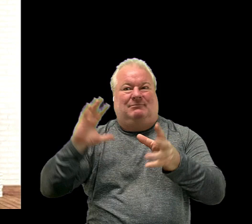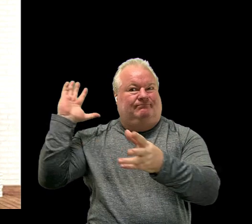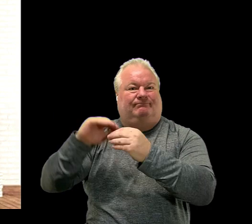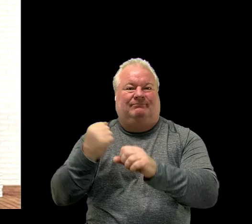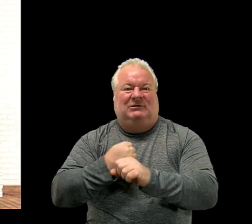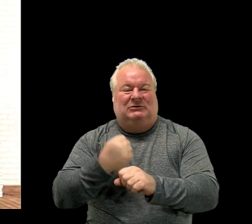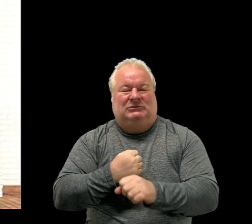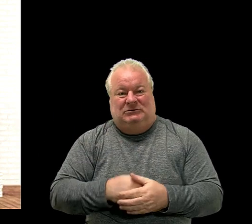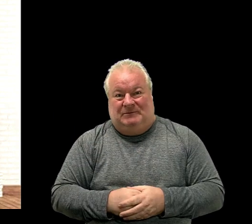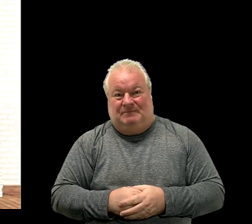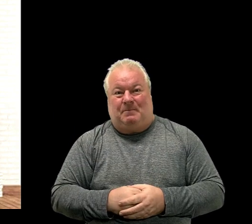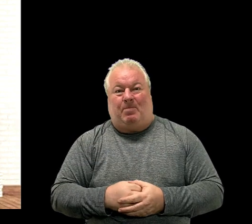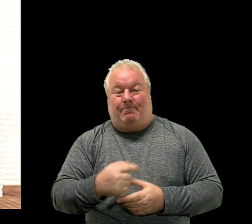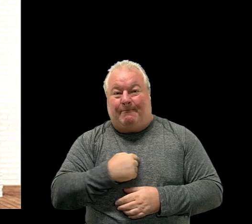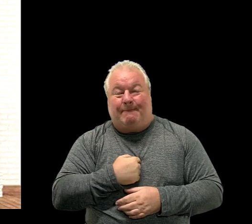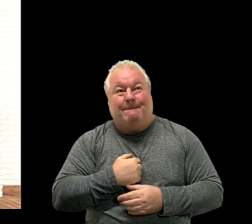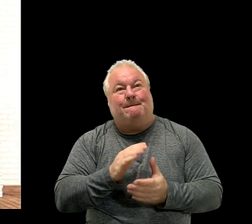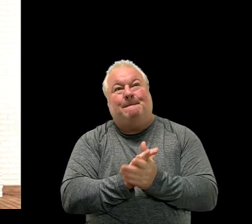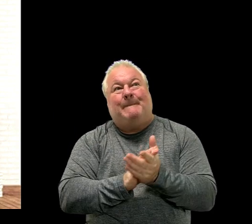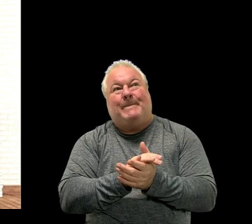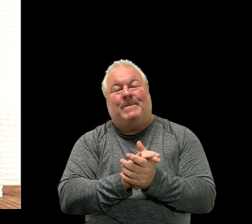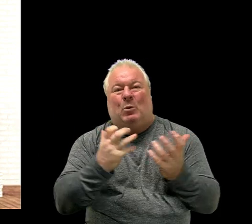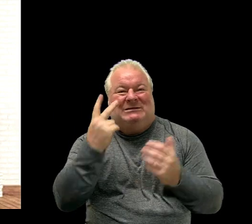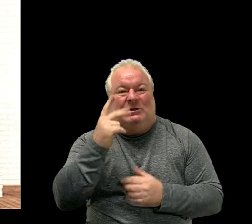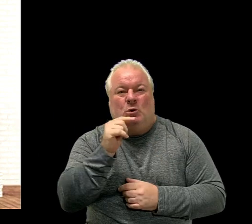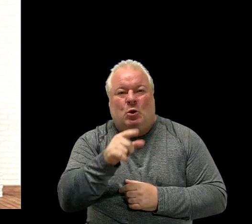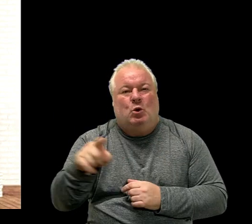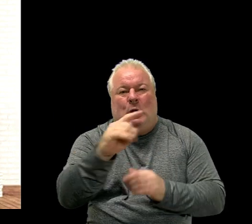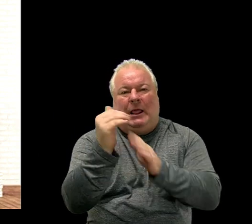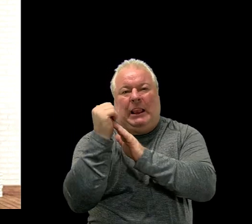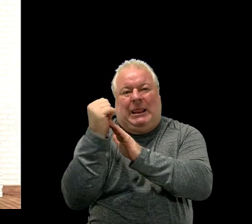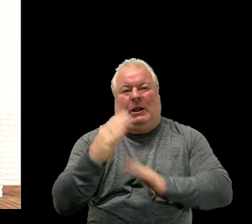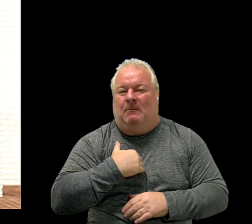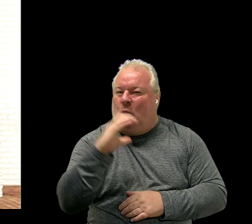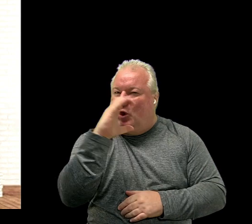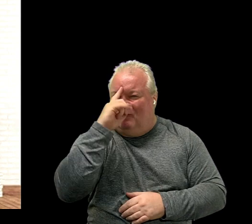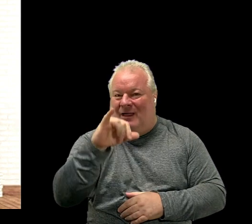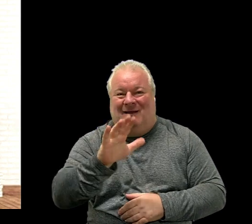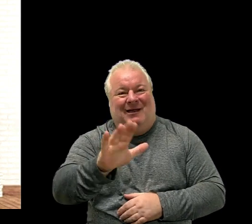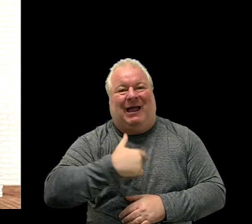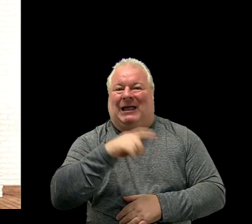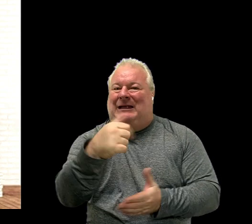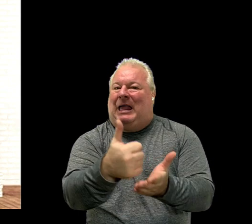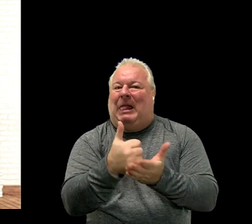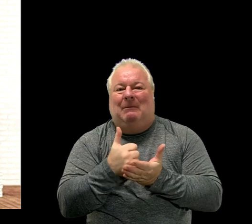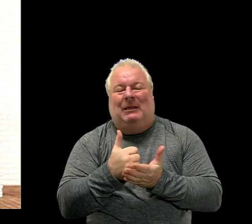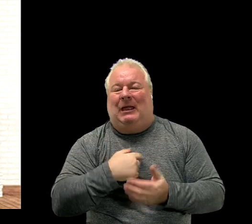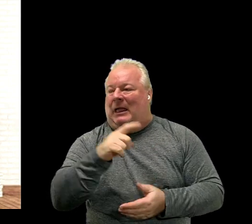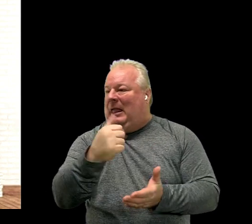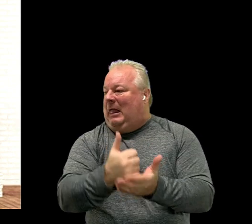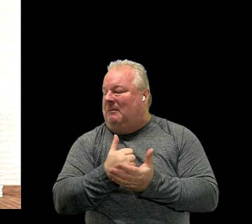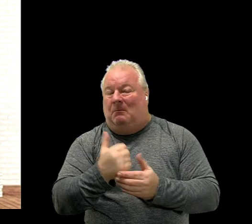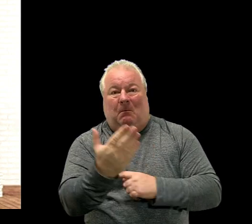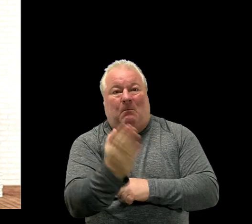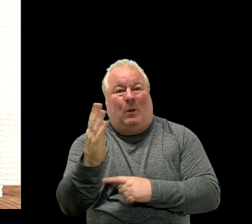I am looking for leaders. I need help. I need help in the